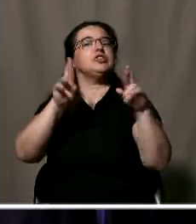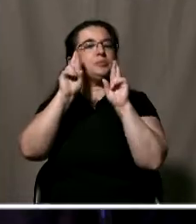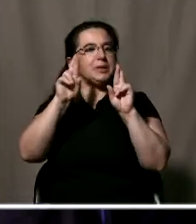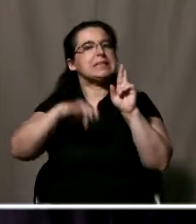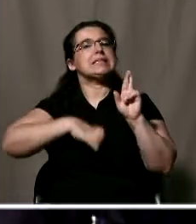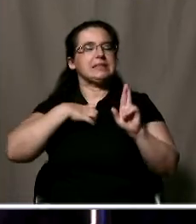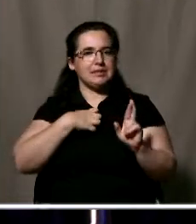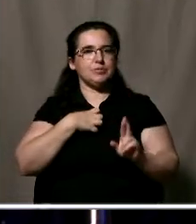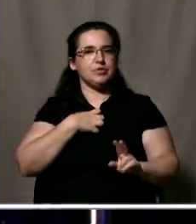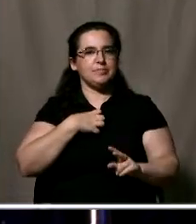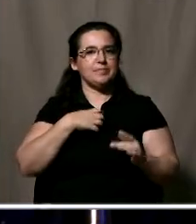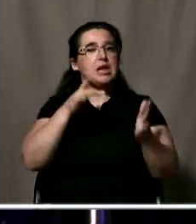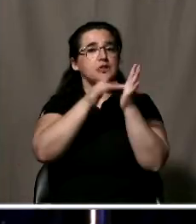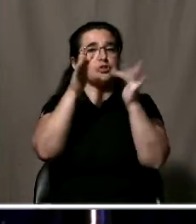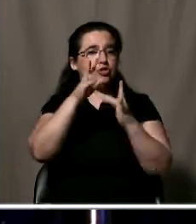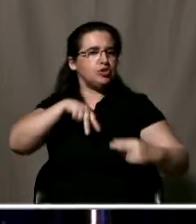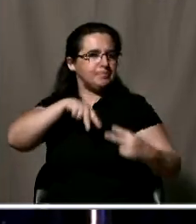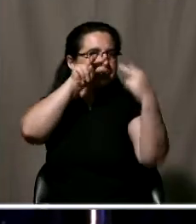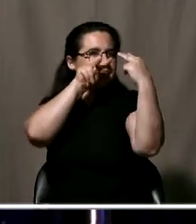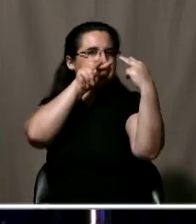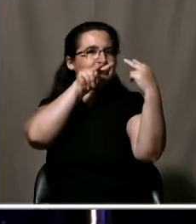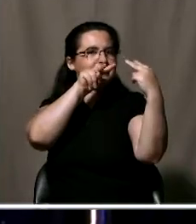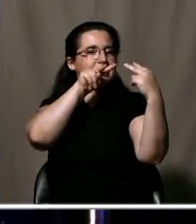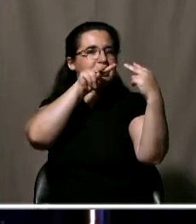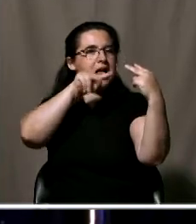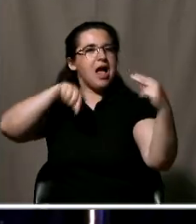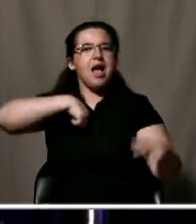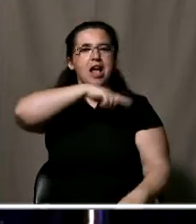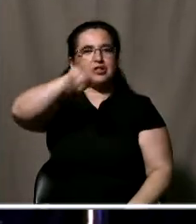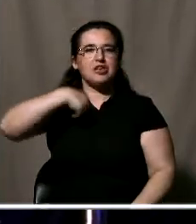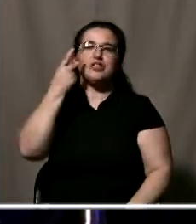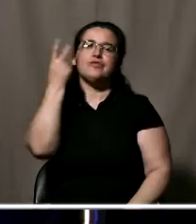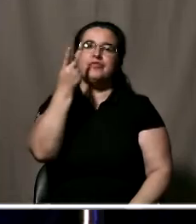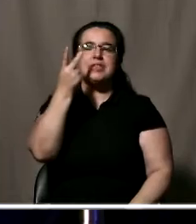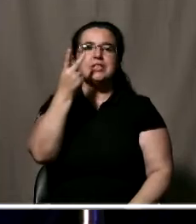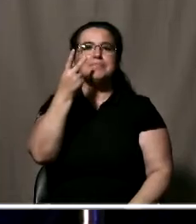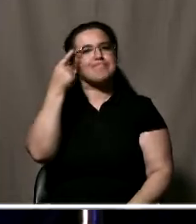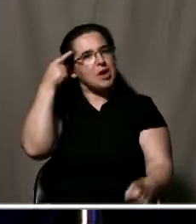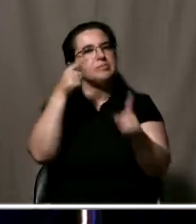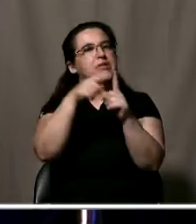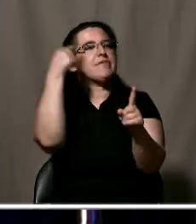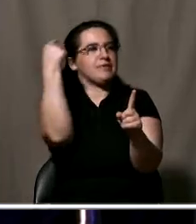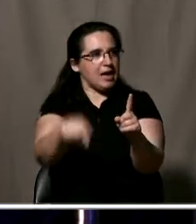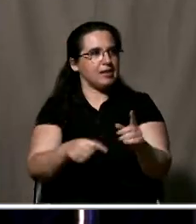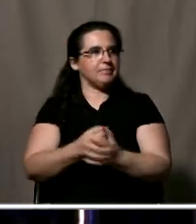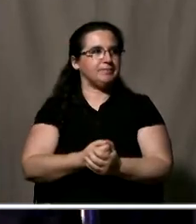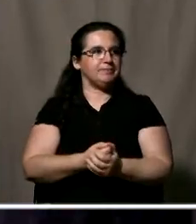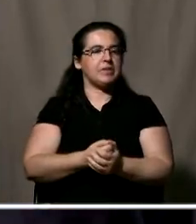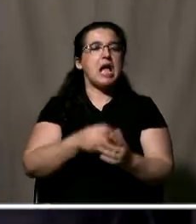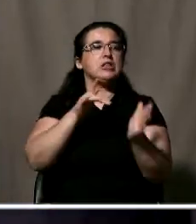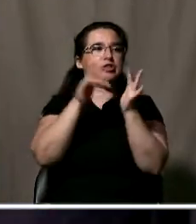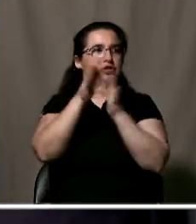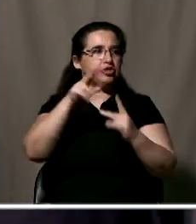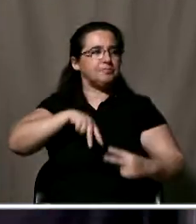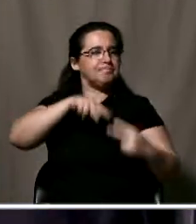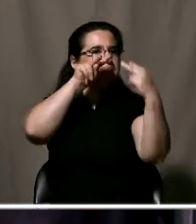Looking unto Jesus, olhando firmemente para Jesus, our lives have meaning. As nossas vidas têm significado. Looking unto Jesus, olhando firmemente para